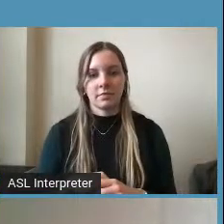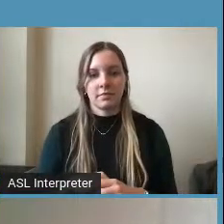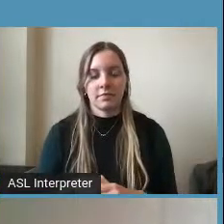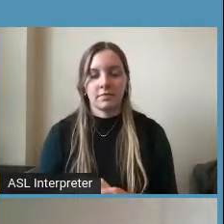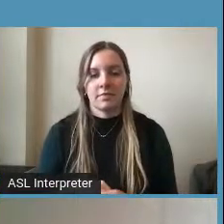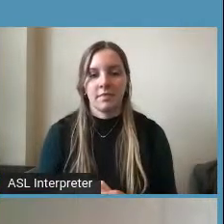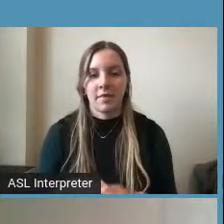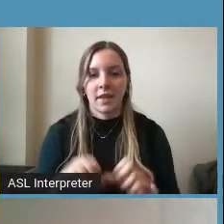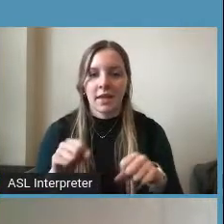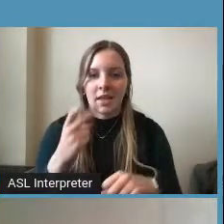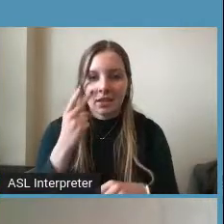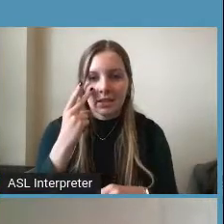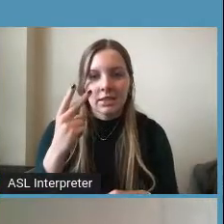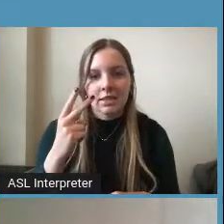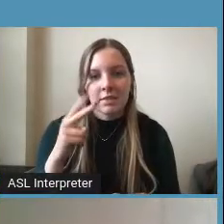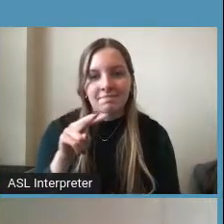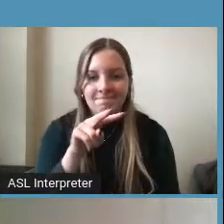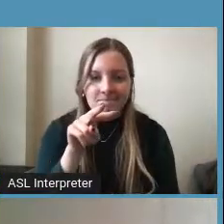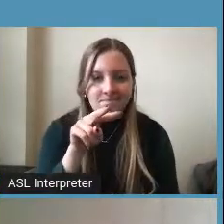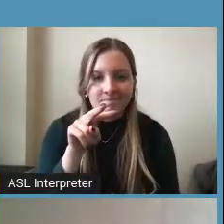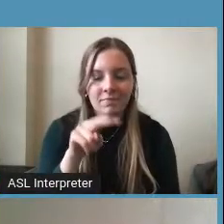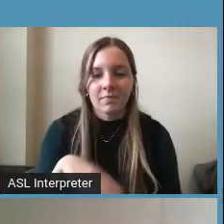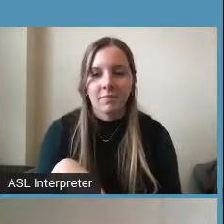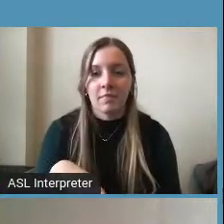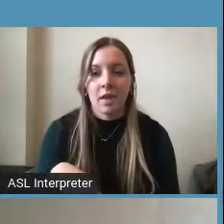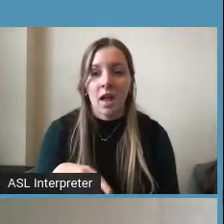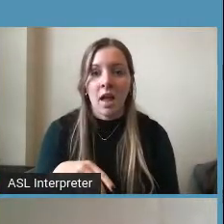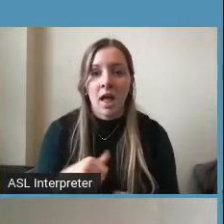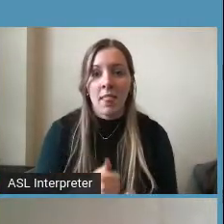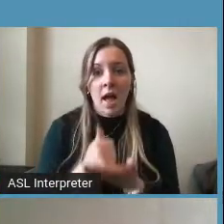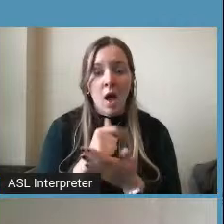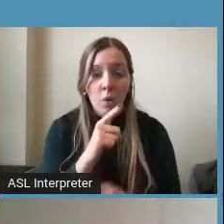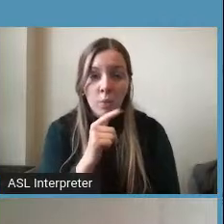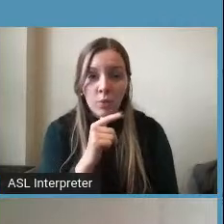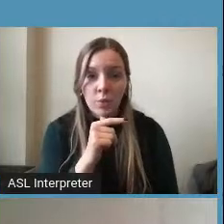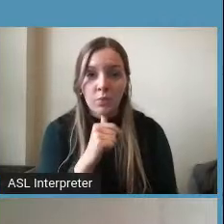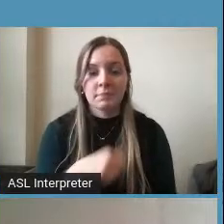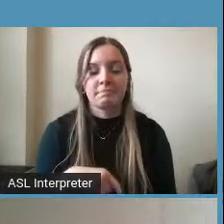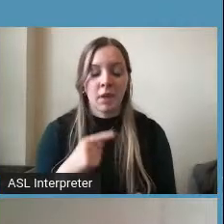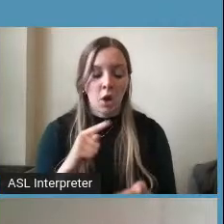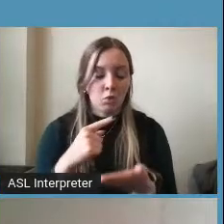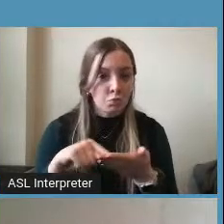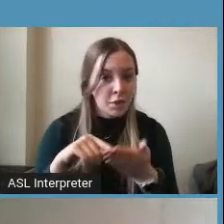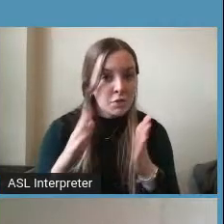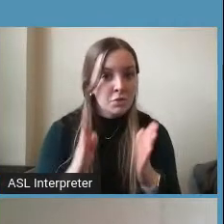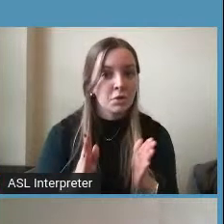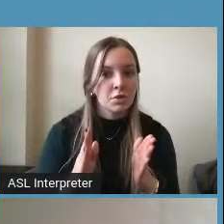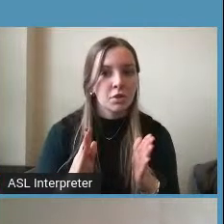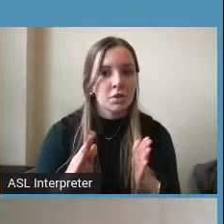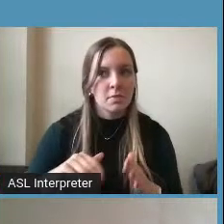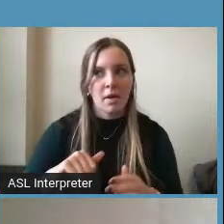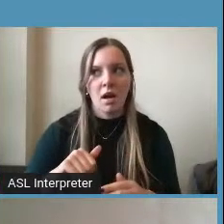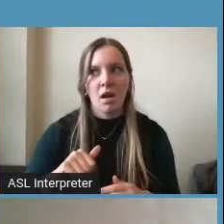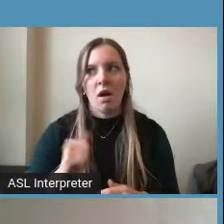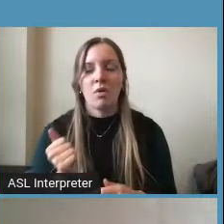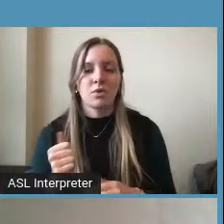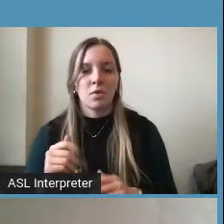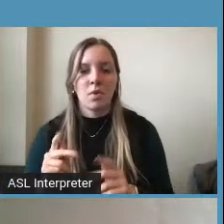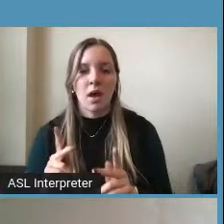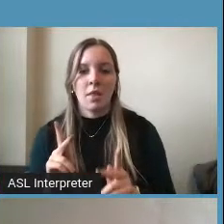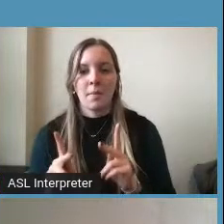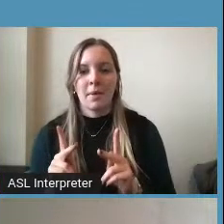be really, really helpful for researchers, but also for people that just want to understand how these things were made. Here's